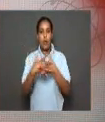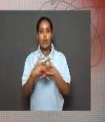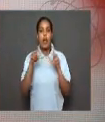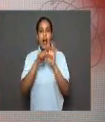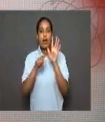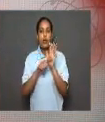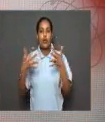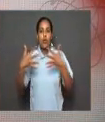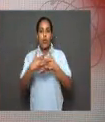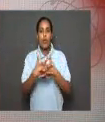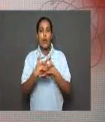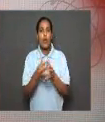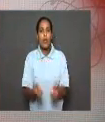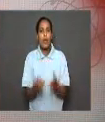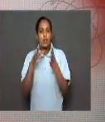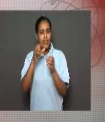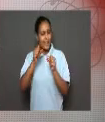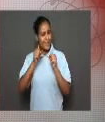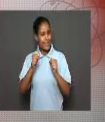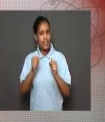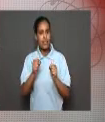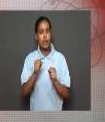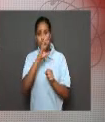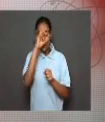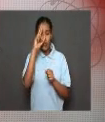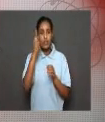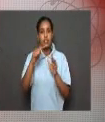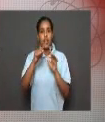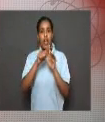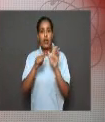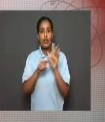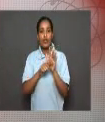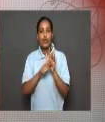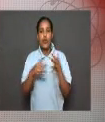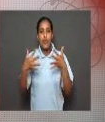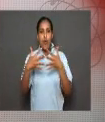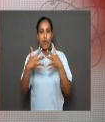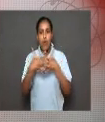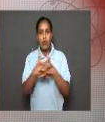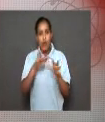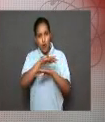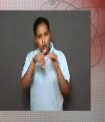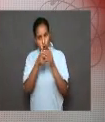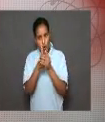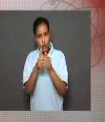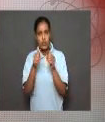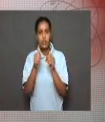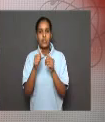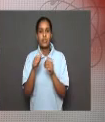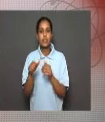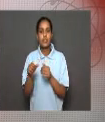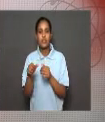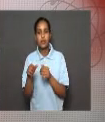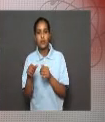Ionic compounds are much harder because the ionic bonds that hold together their crystalline